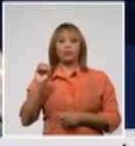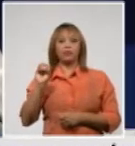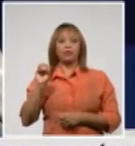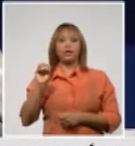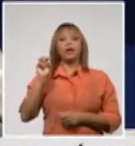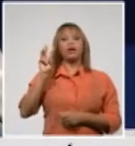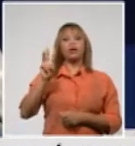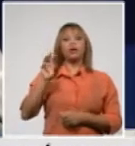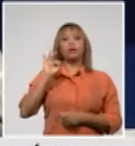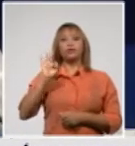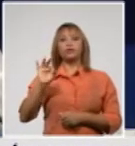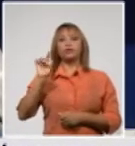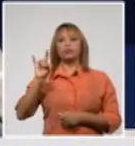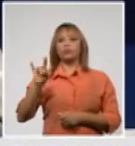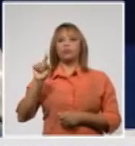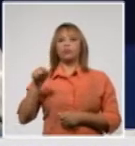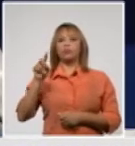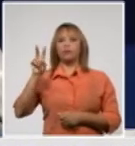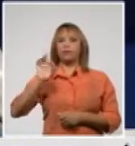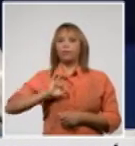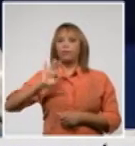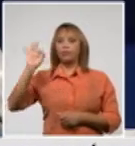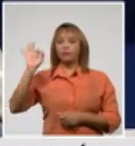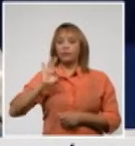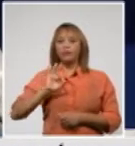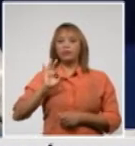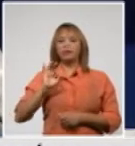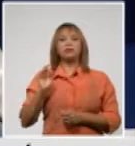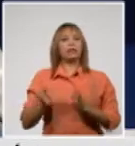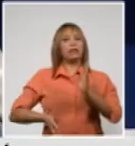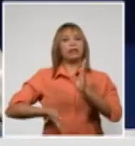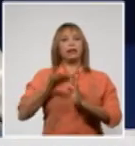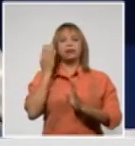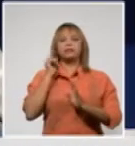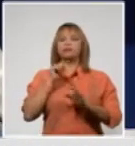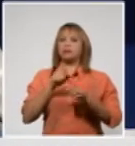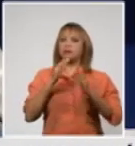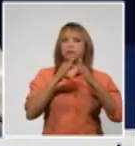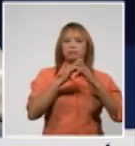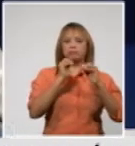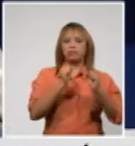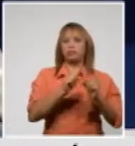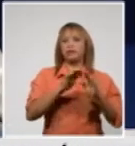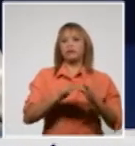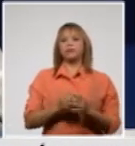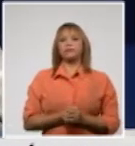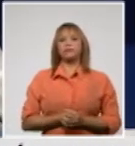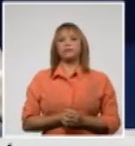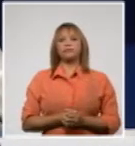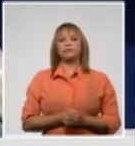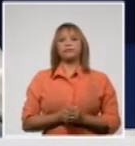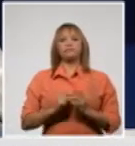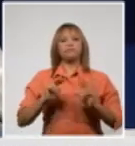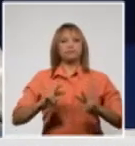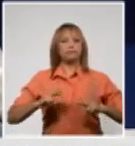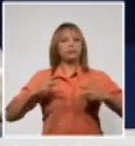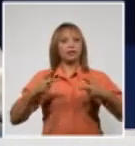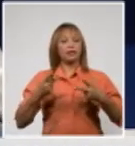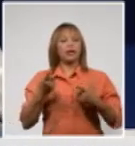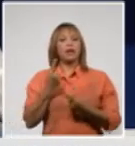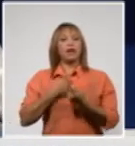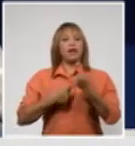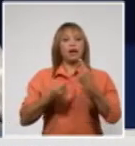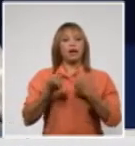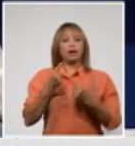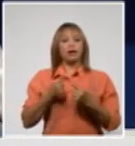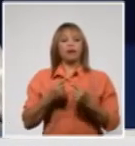89.2% of which, have responded well to treatment and been discharged from hospital. Let me reiterate